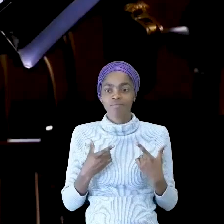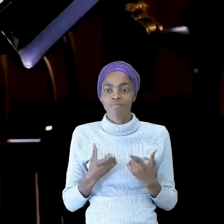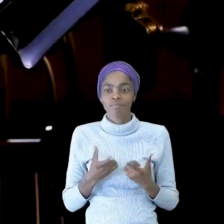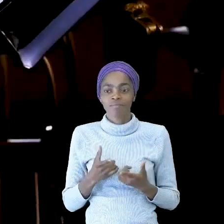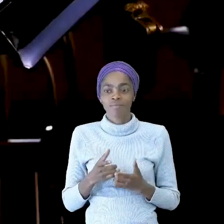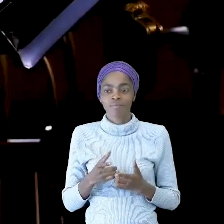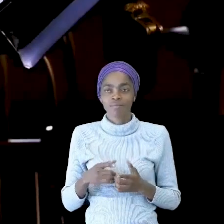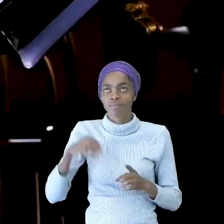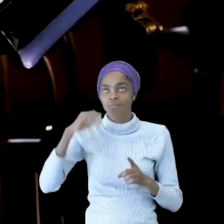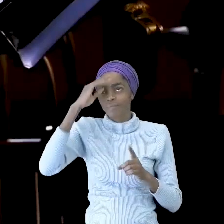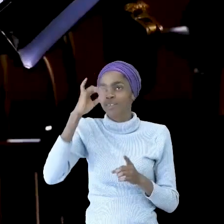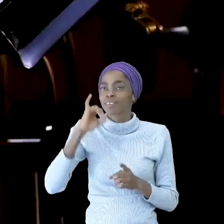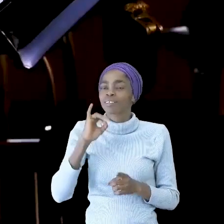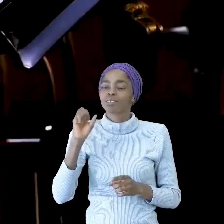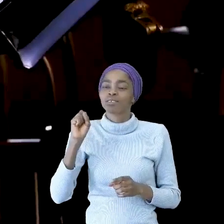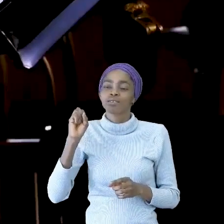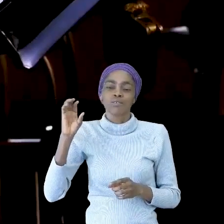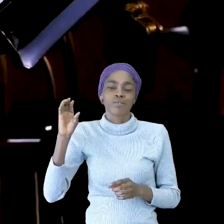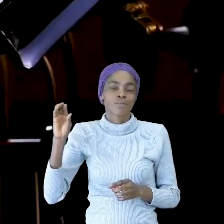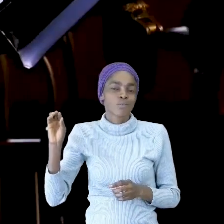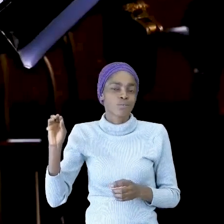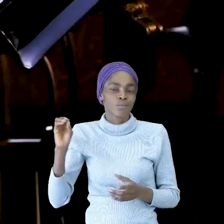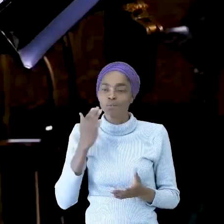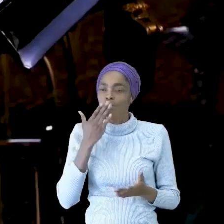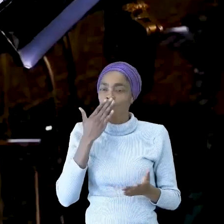He is so, so good.